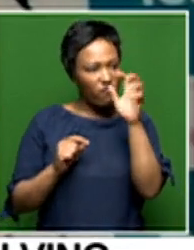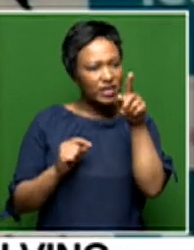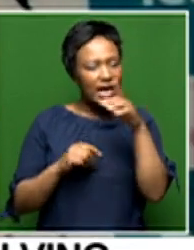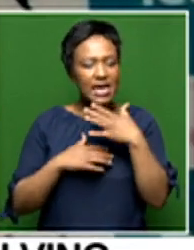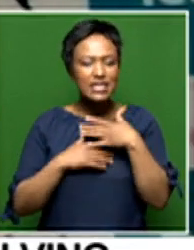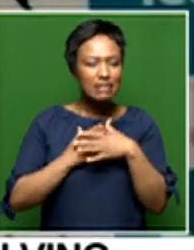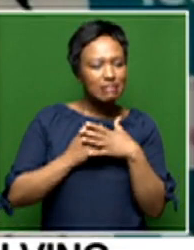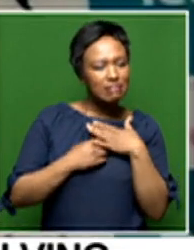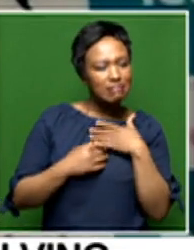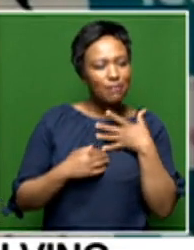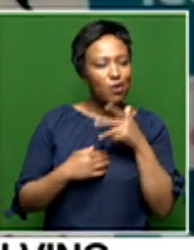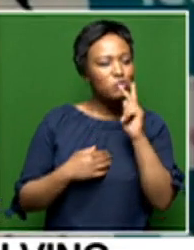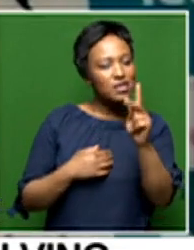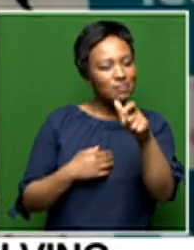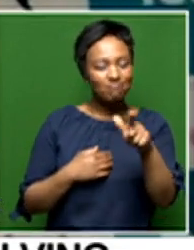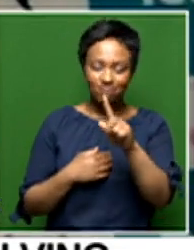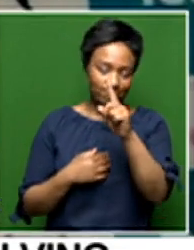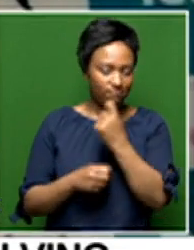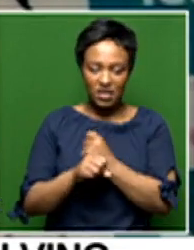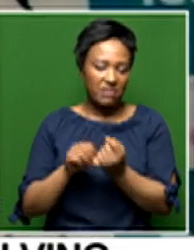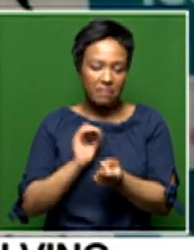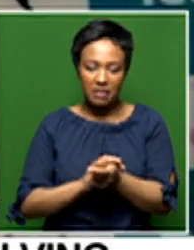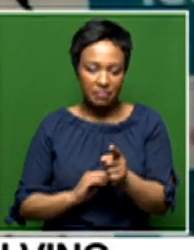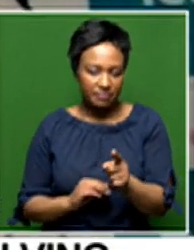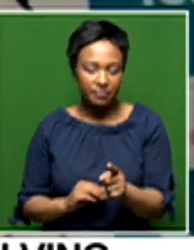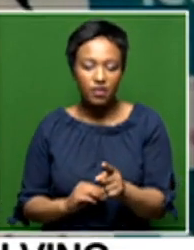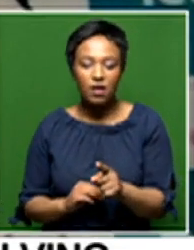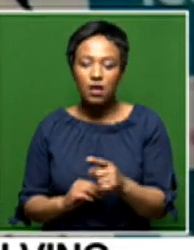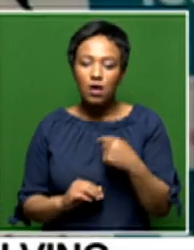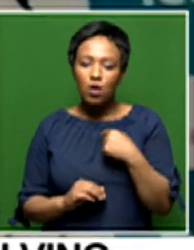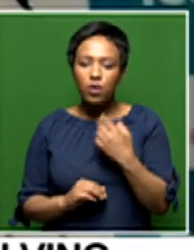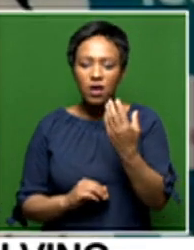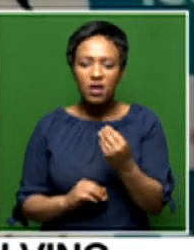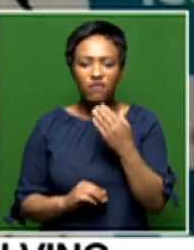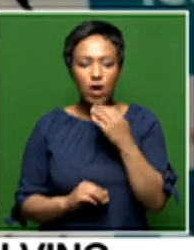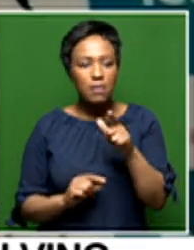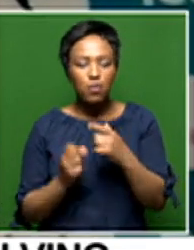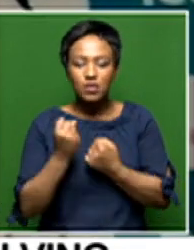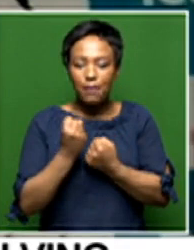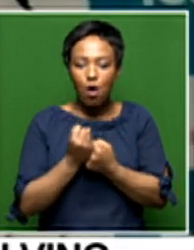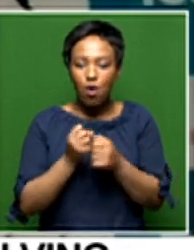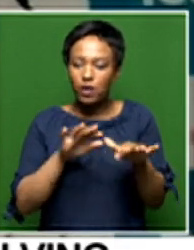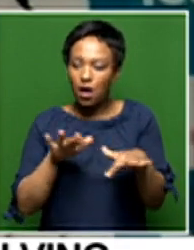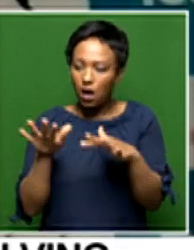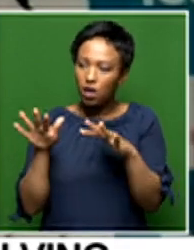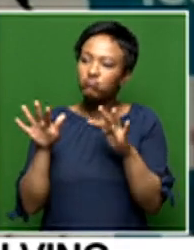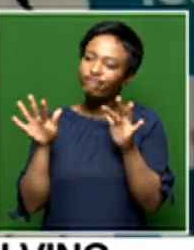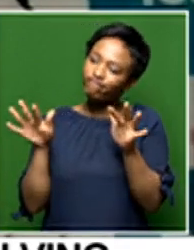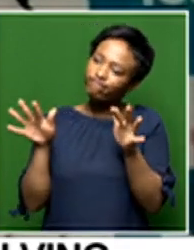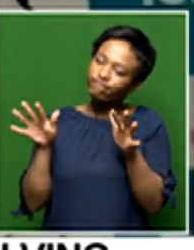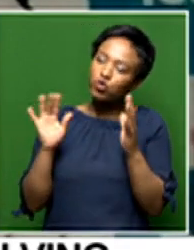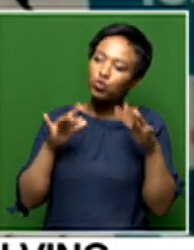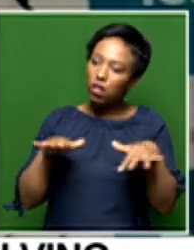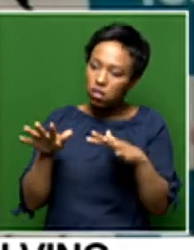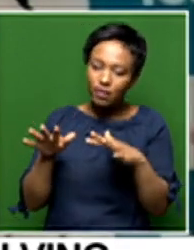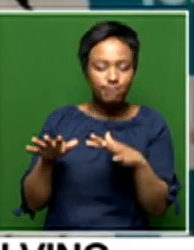in Bloemfontein. However, it's not going to happen. We are not going to have spectators. So our people must